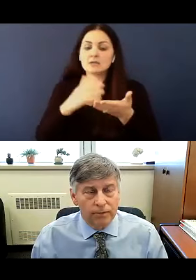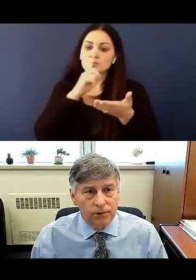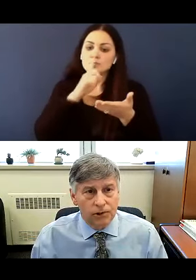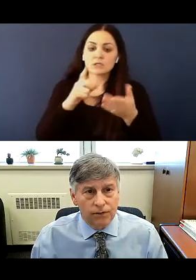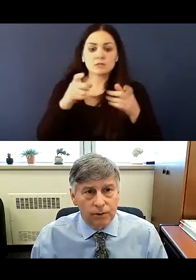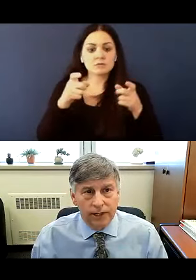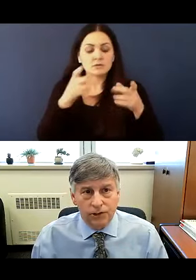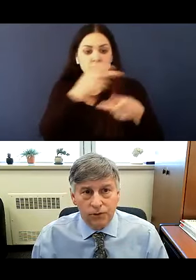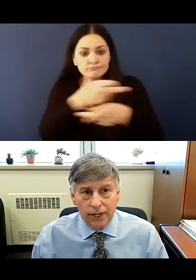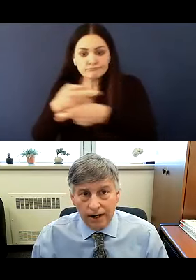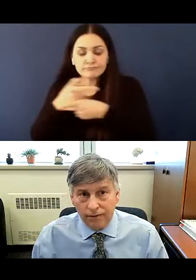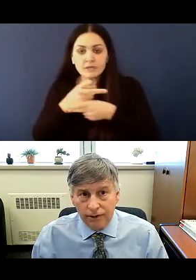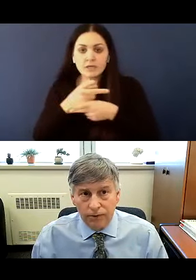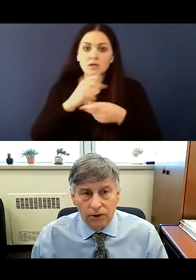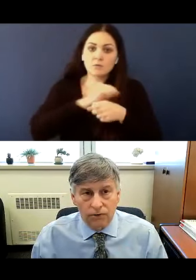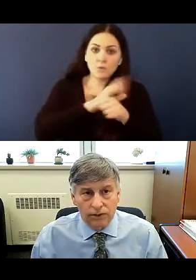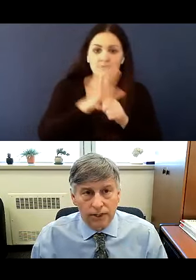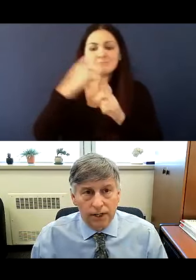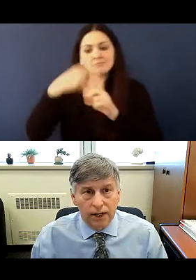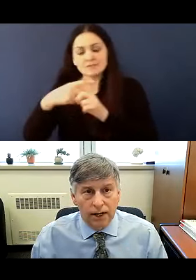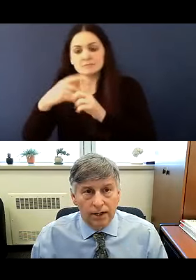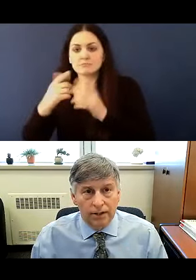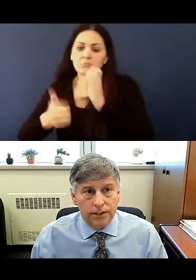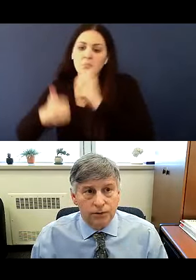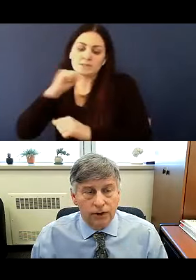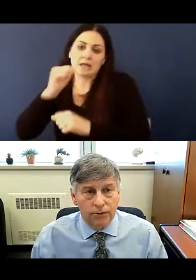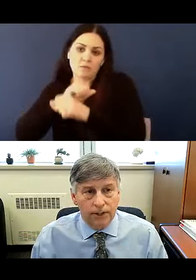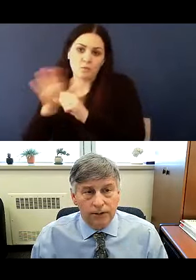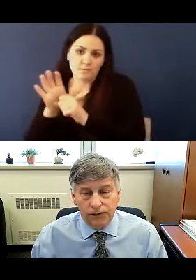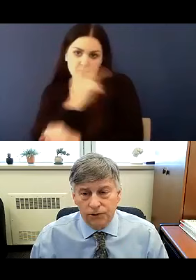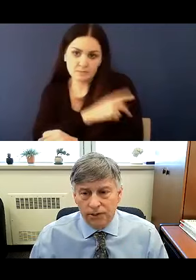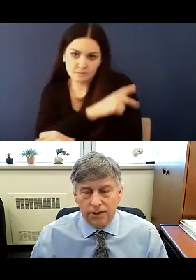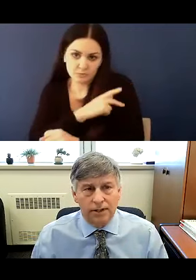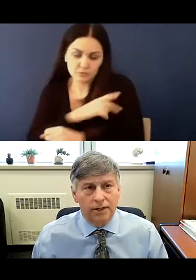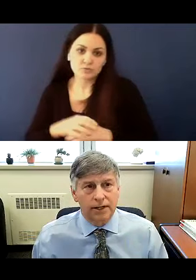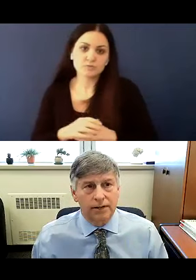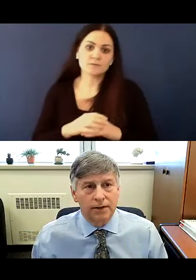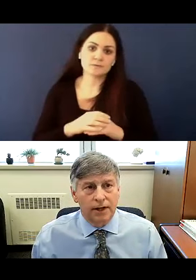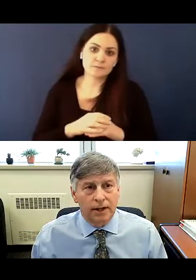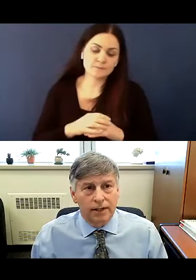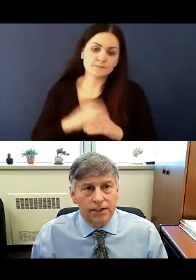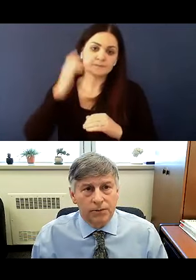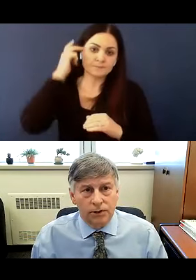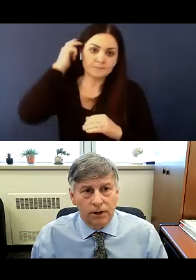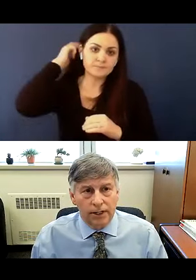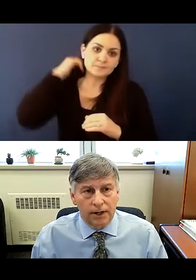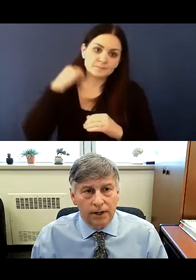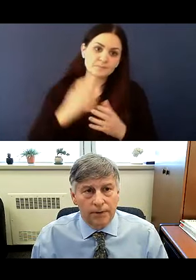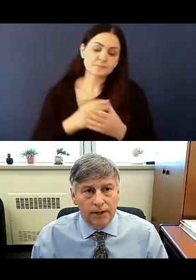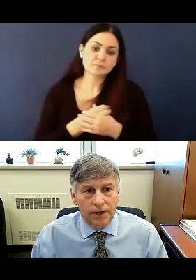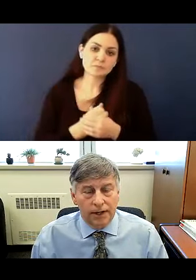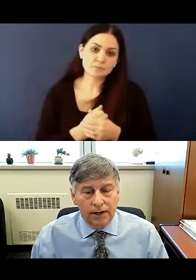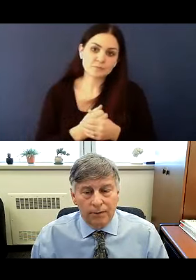the great majority of our patients who are not afflicted with COVID and need us for other medical issues, as Dave and Nancy were talking